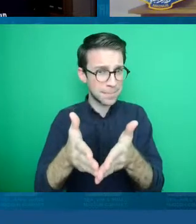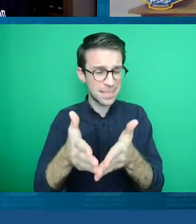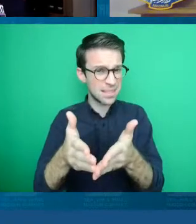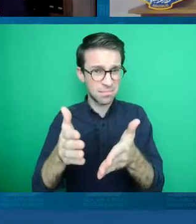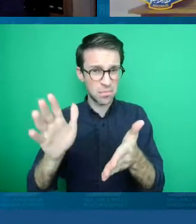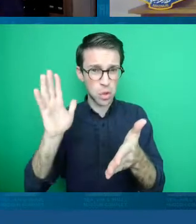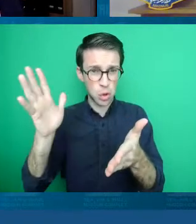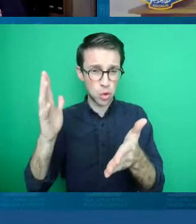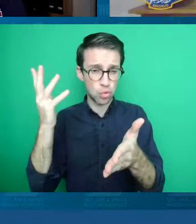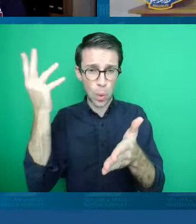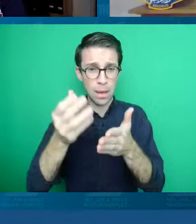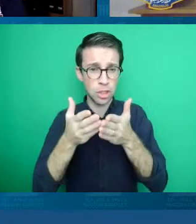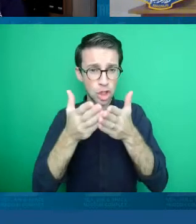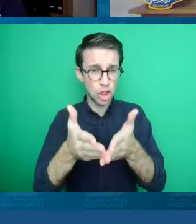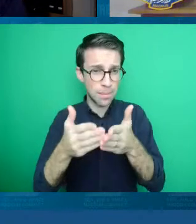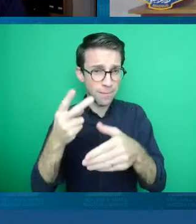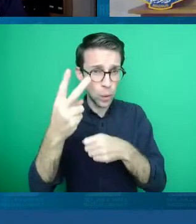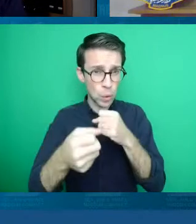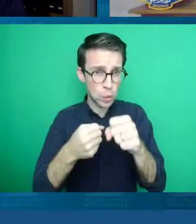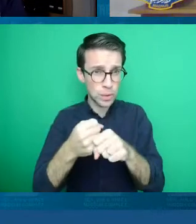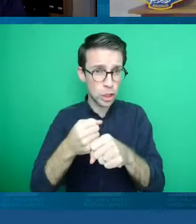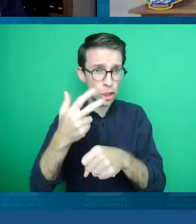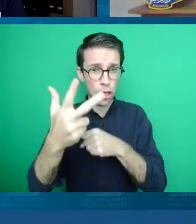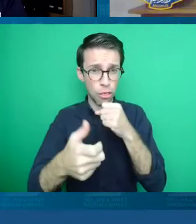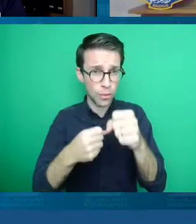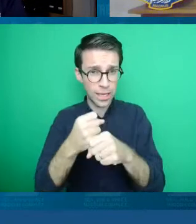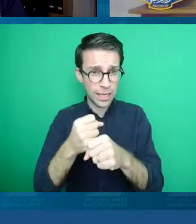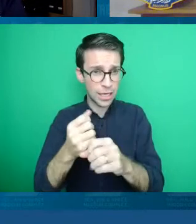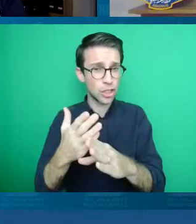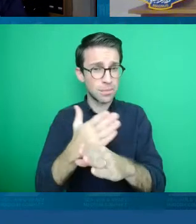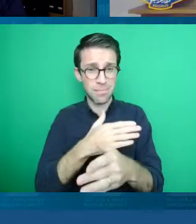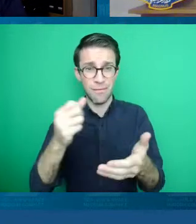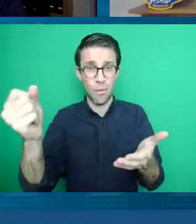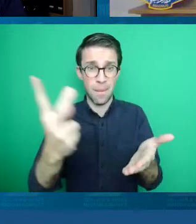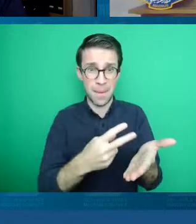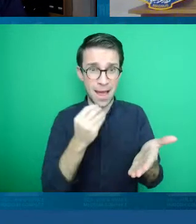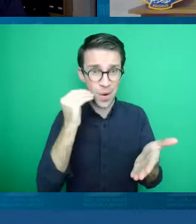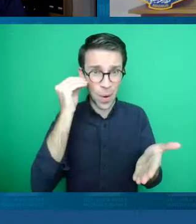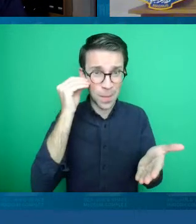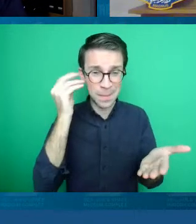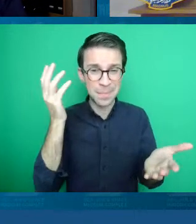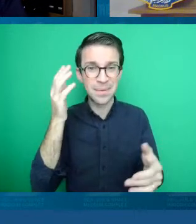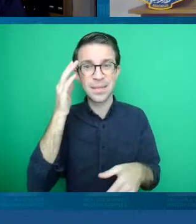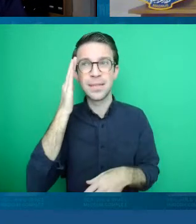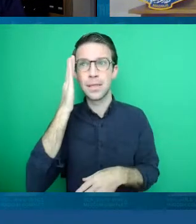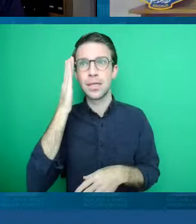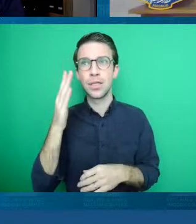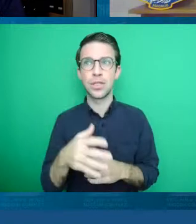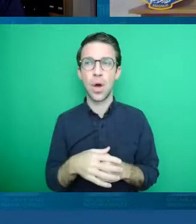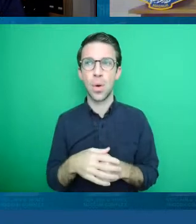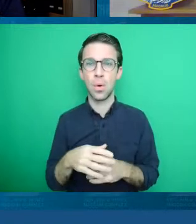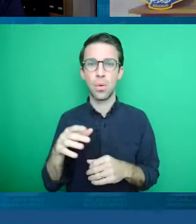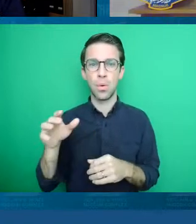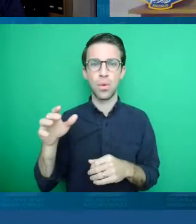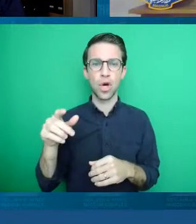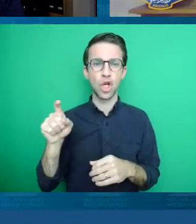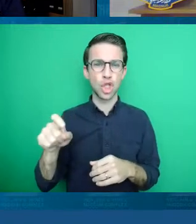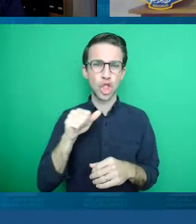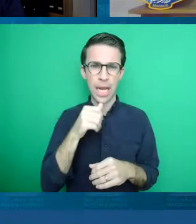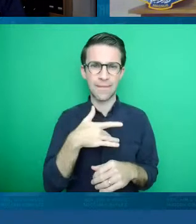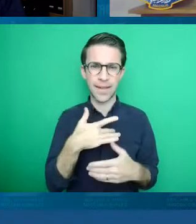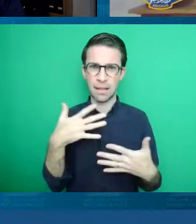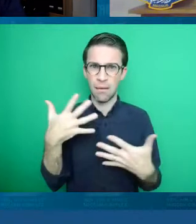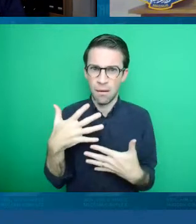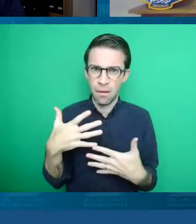years before they returned to port. And so when we look at Mars, we shouldn't be intimidated by the